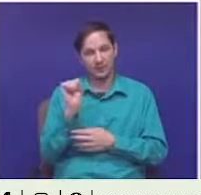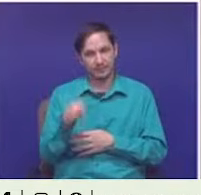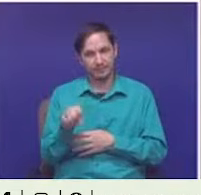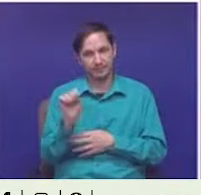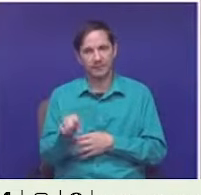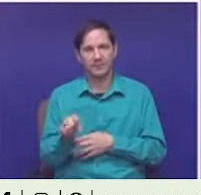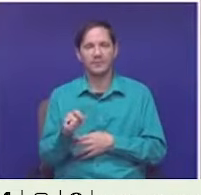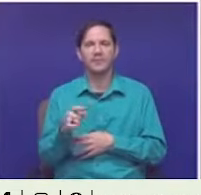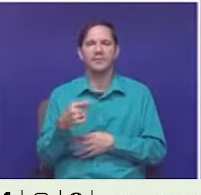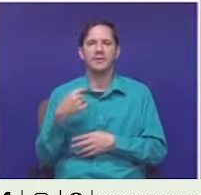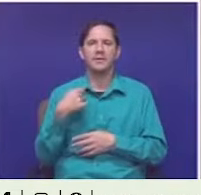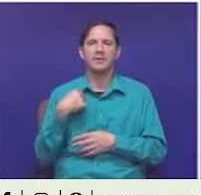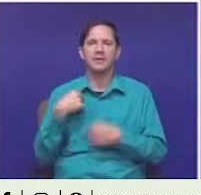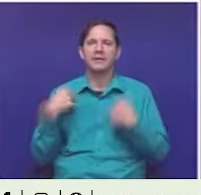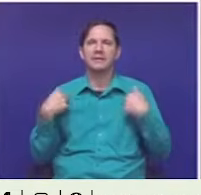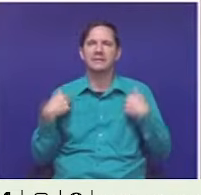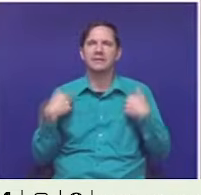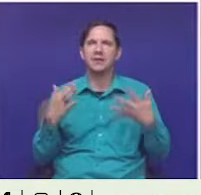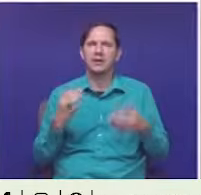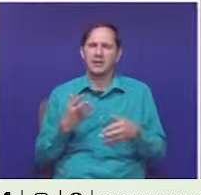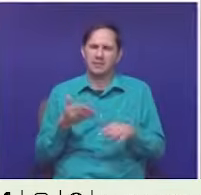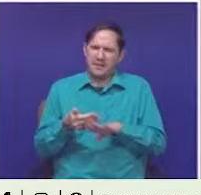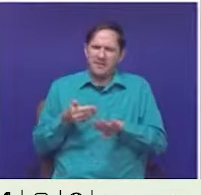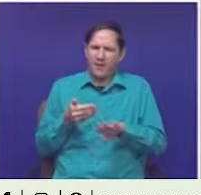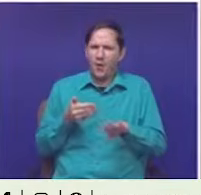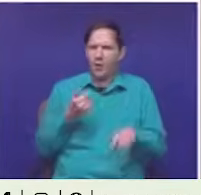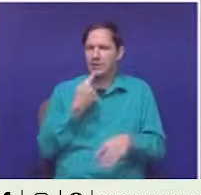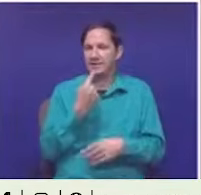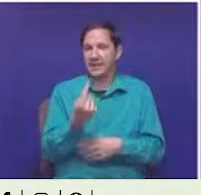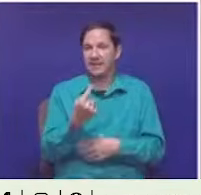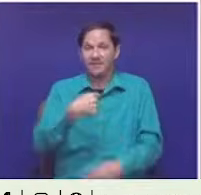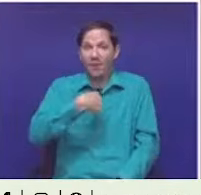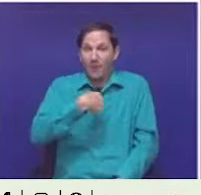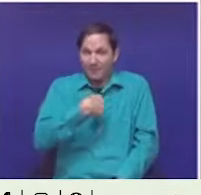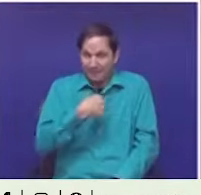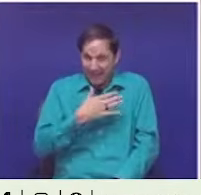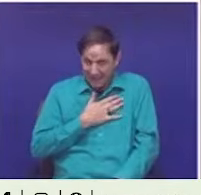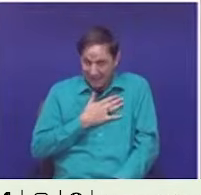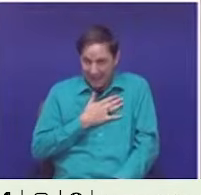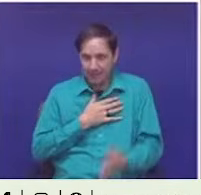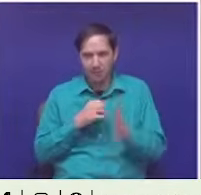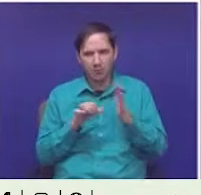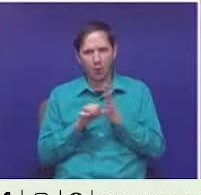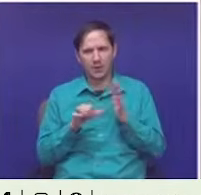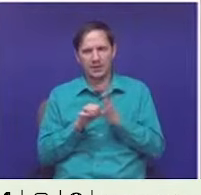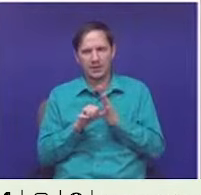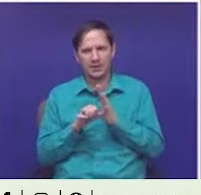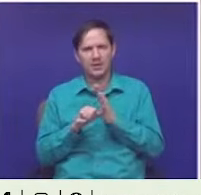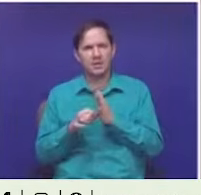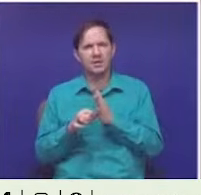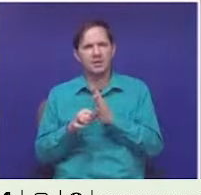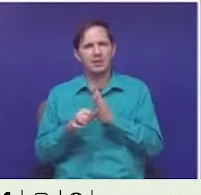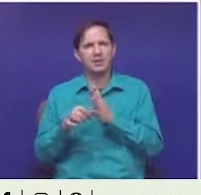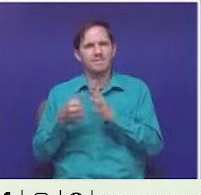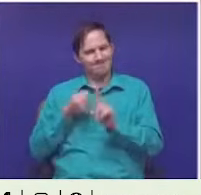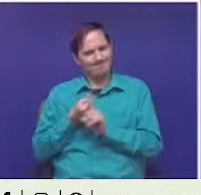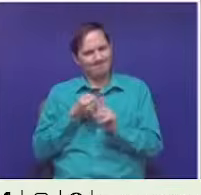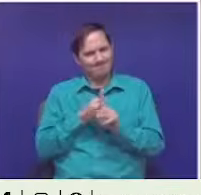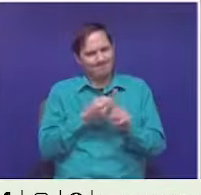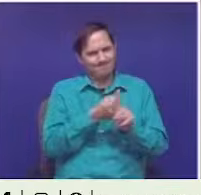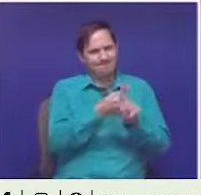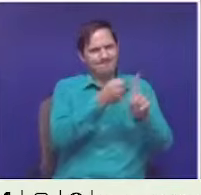think I started off a little bit earlier by saying that for me, it was important to not only just talk about and advocate